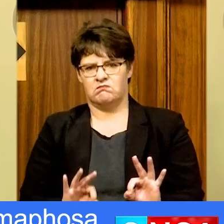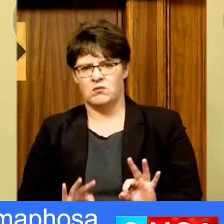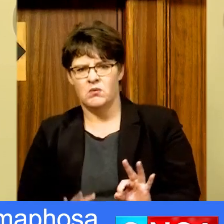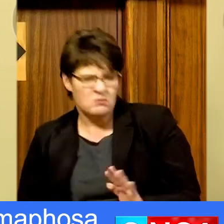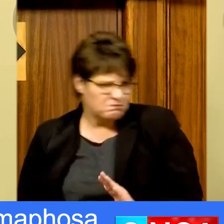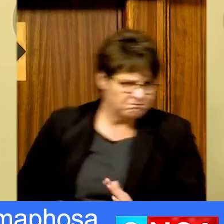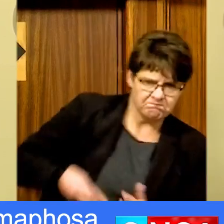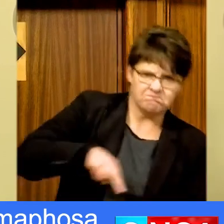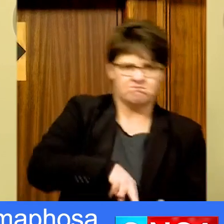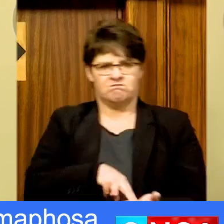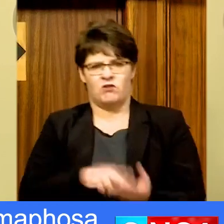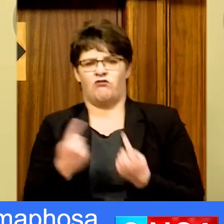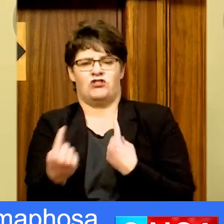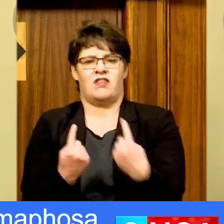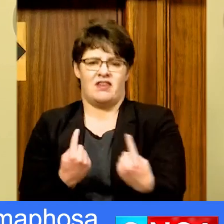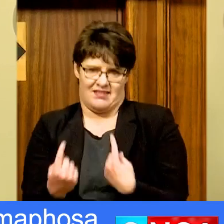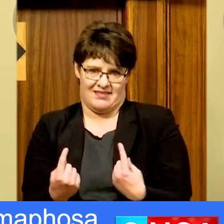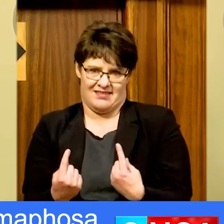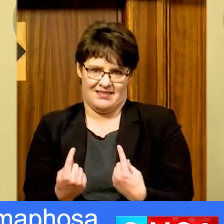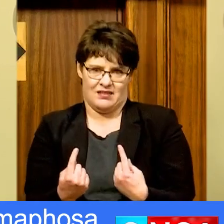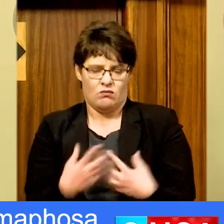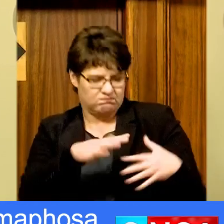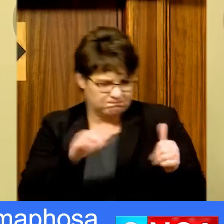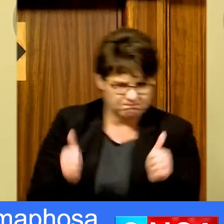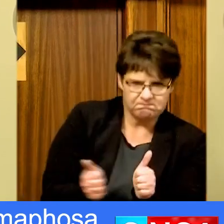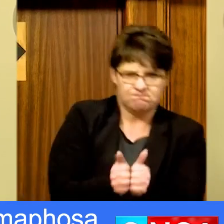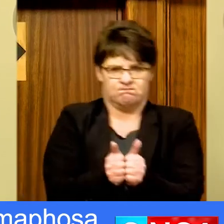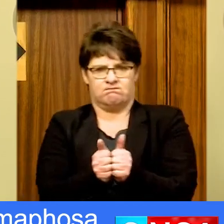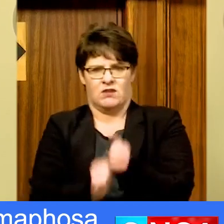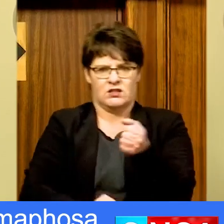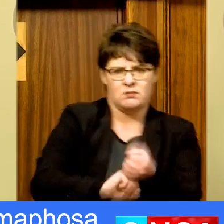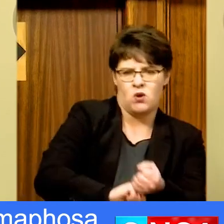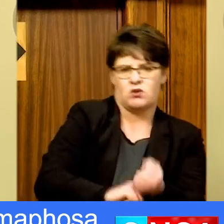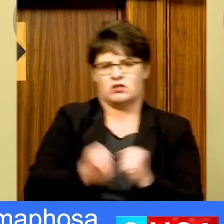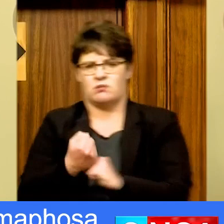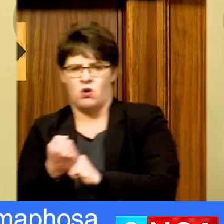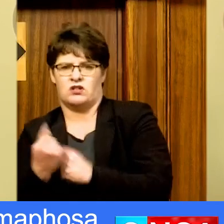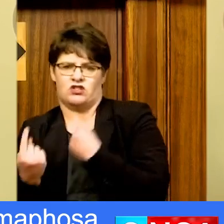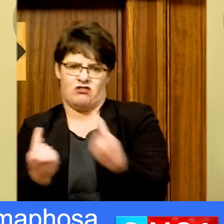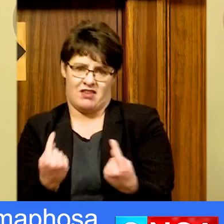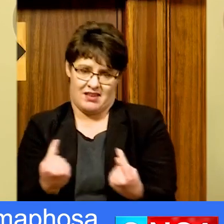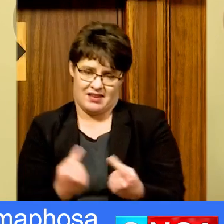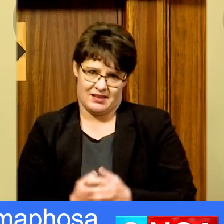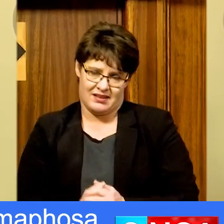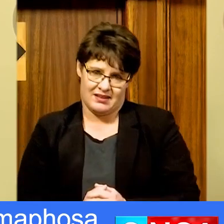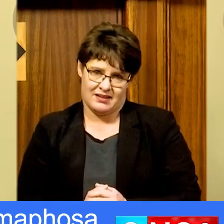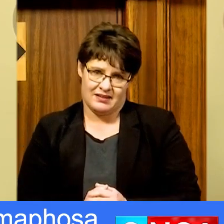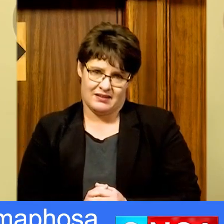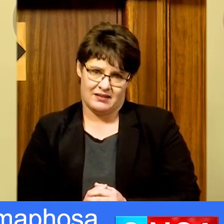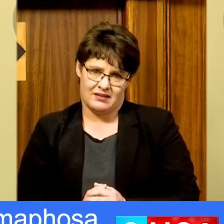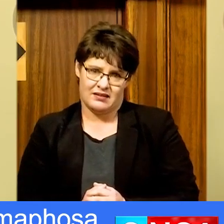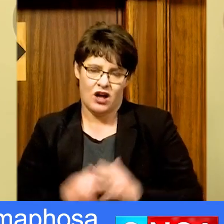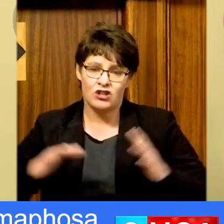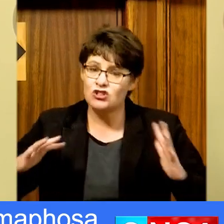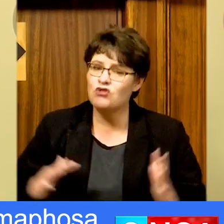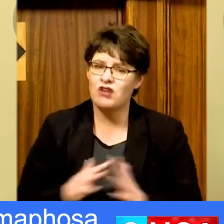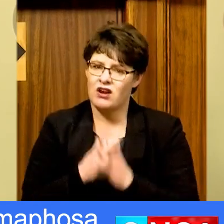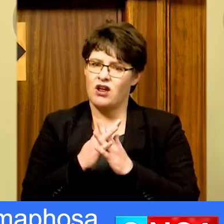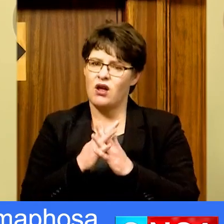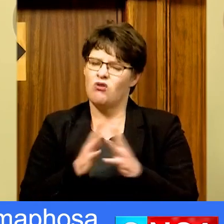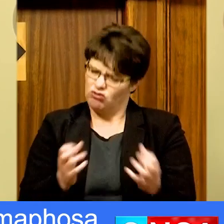other, and we have also stood by each other. Let us firm the hand of